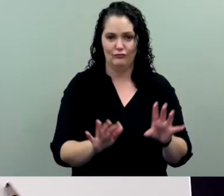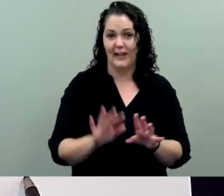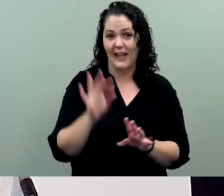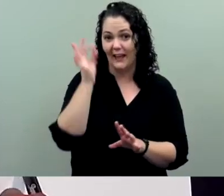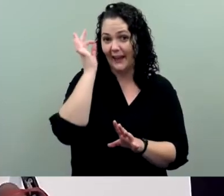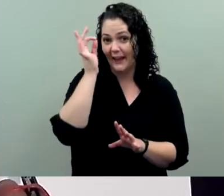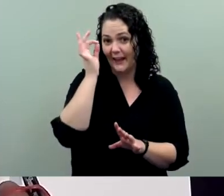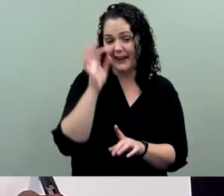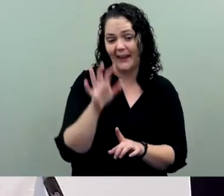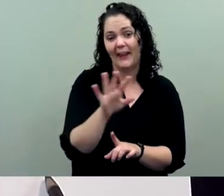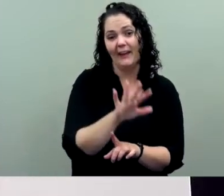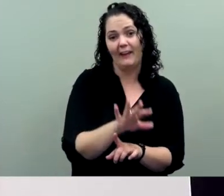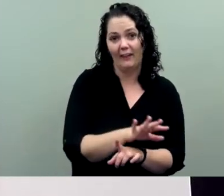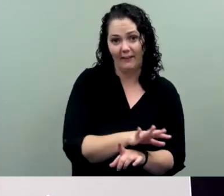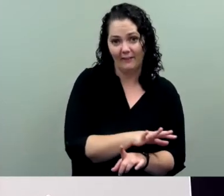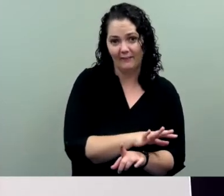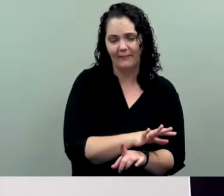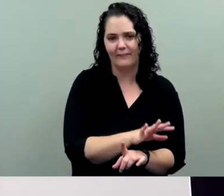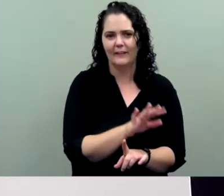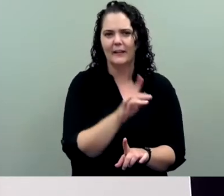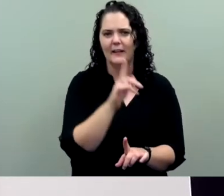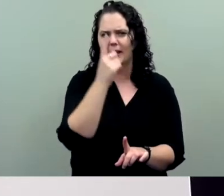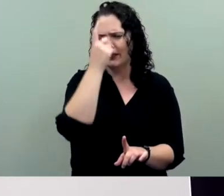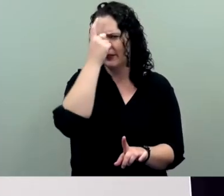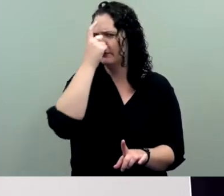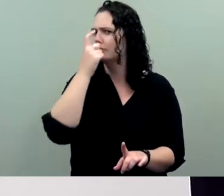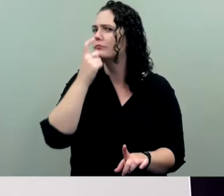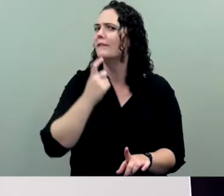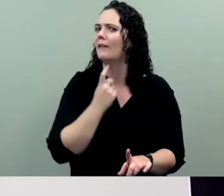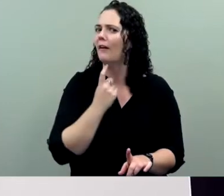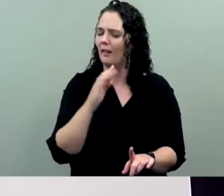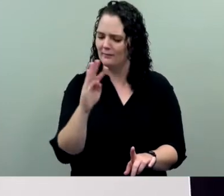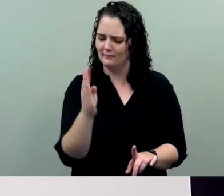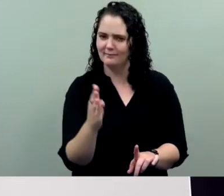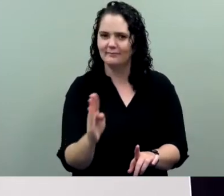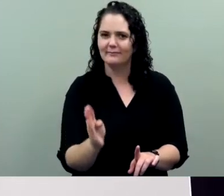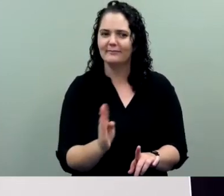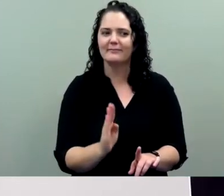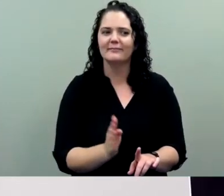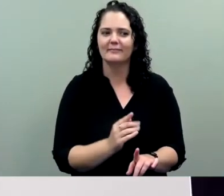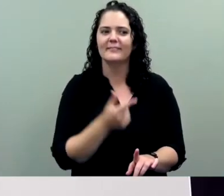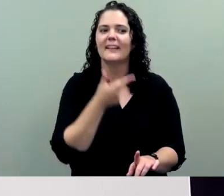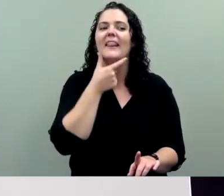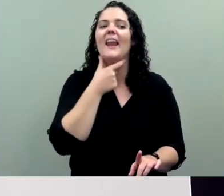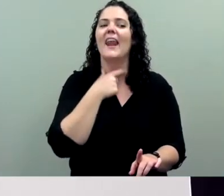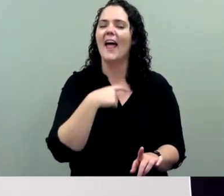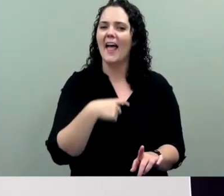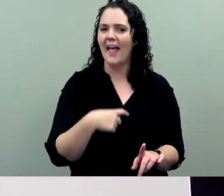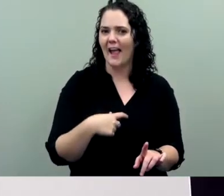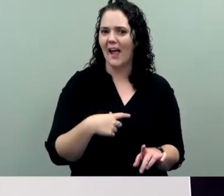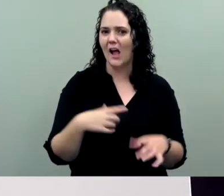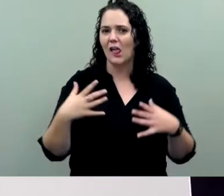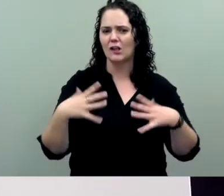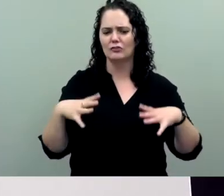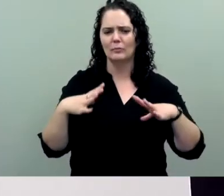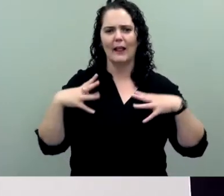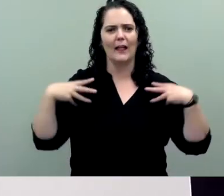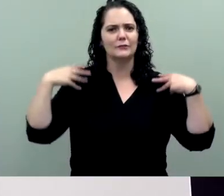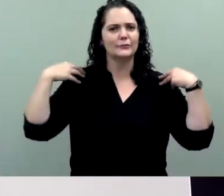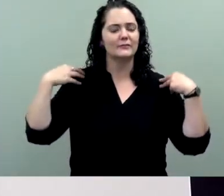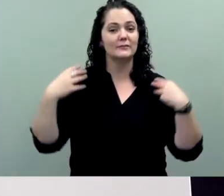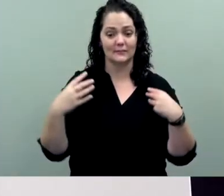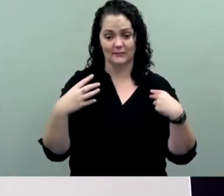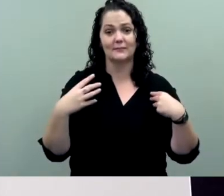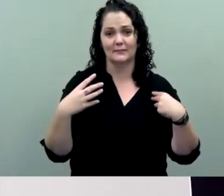about the profile, I'm thinking about the blouse, the neckline, the neck, and I'm thinking about drawing all of those